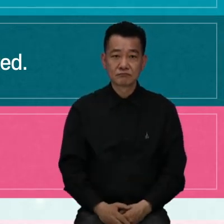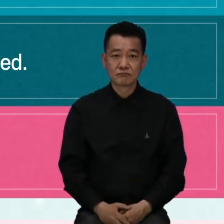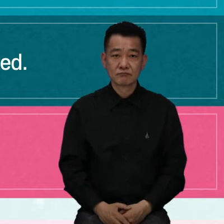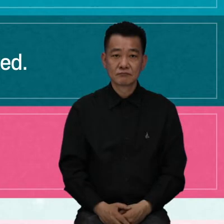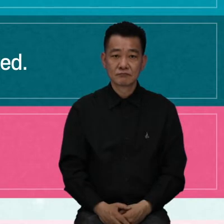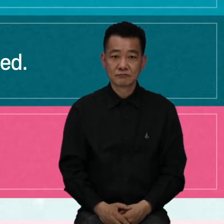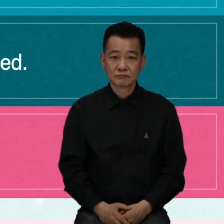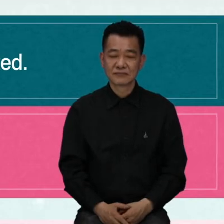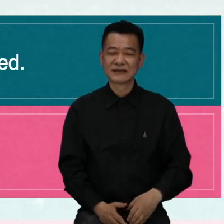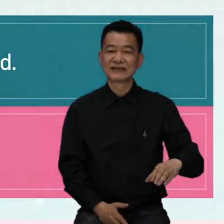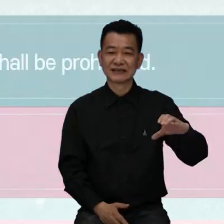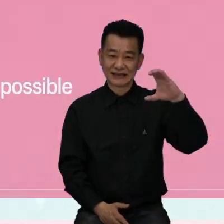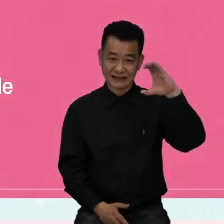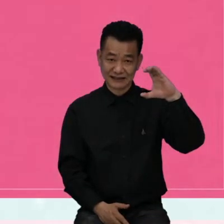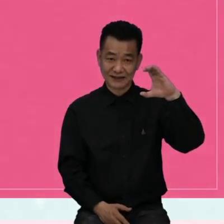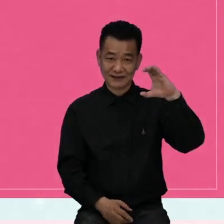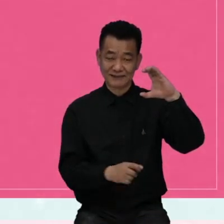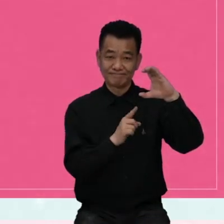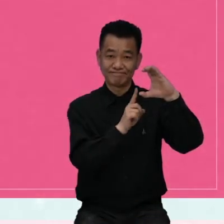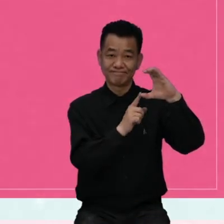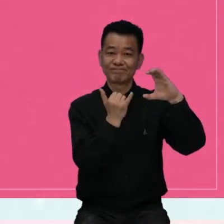What is your answer?